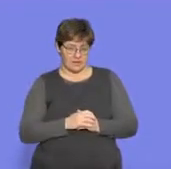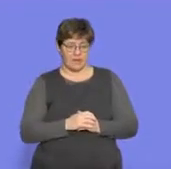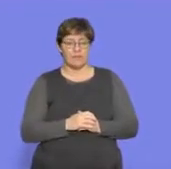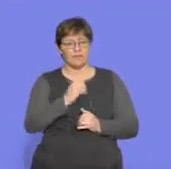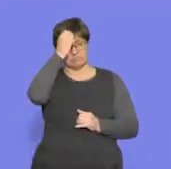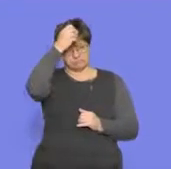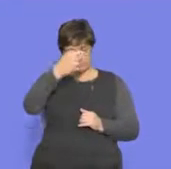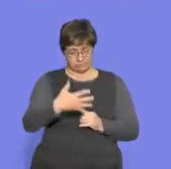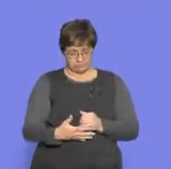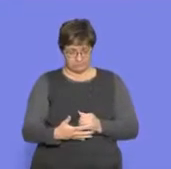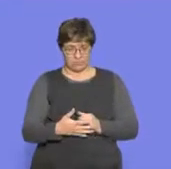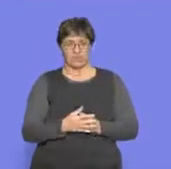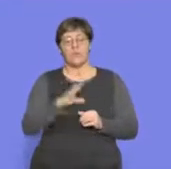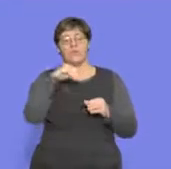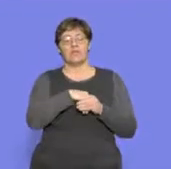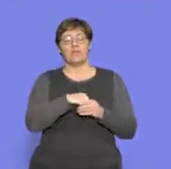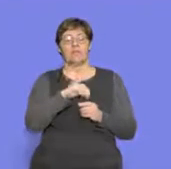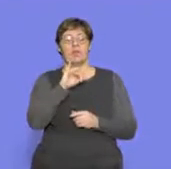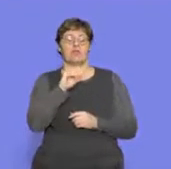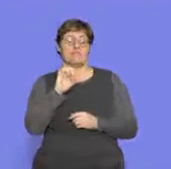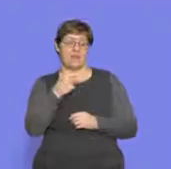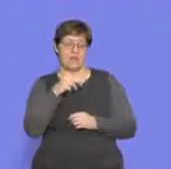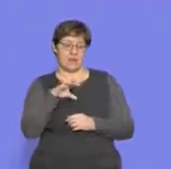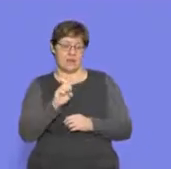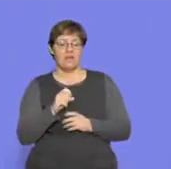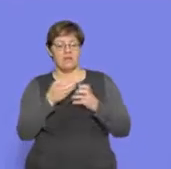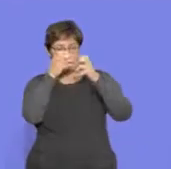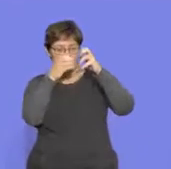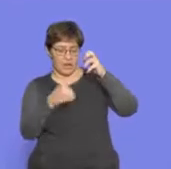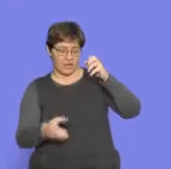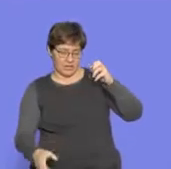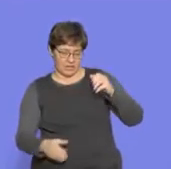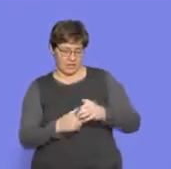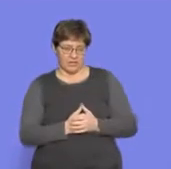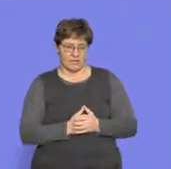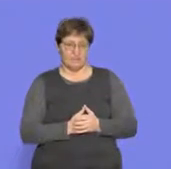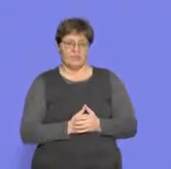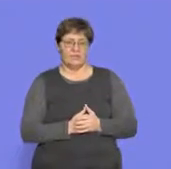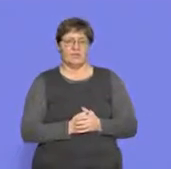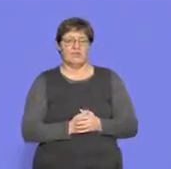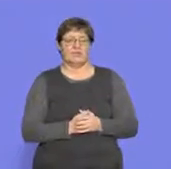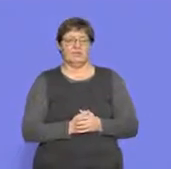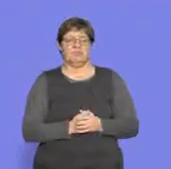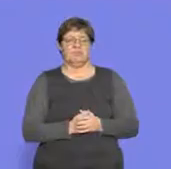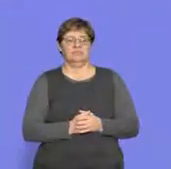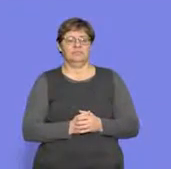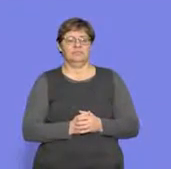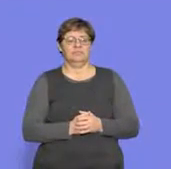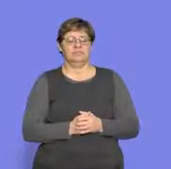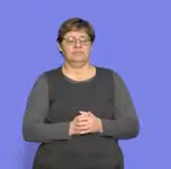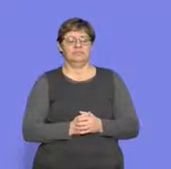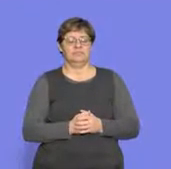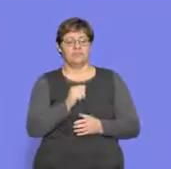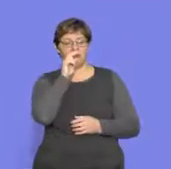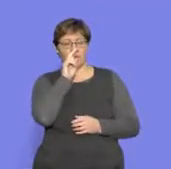components in the biosphere if we were to break that down into its smaller building components. So we've looked